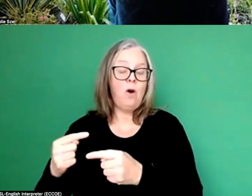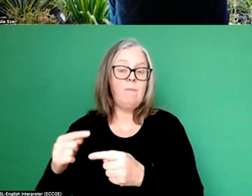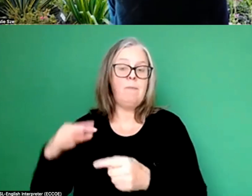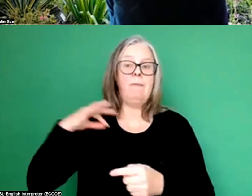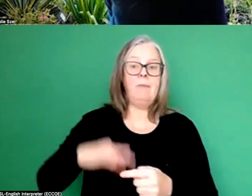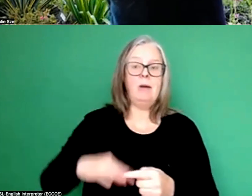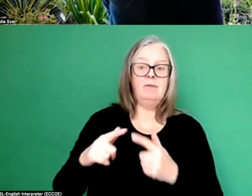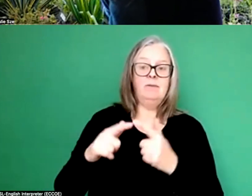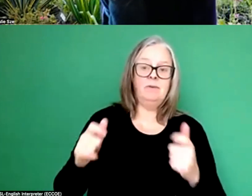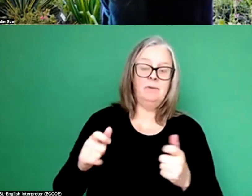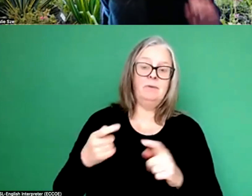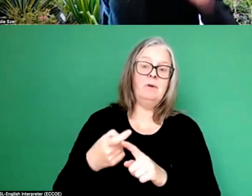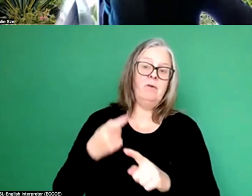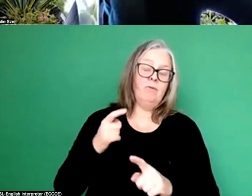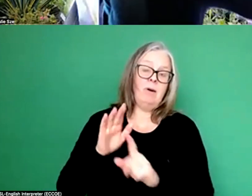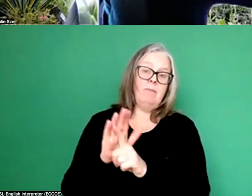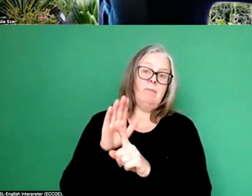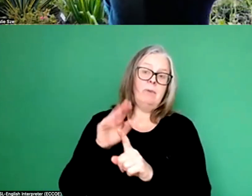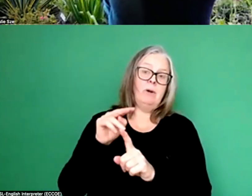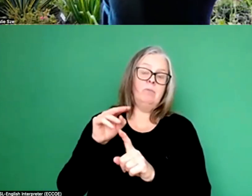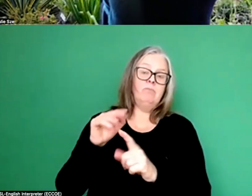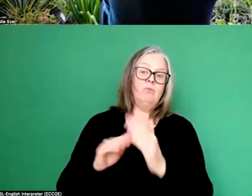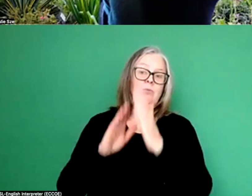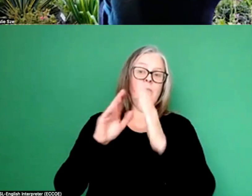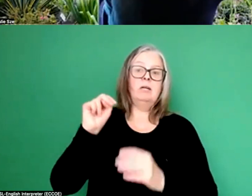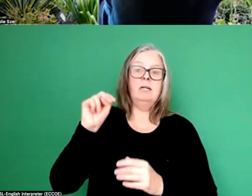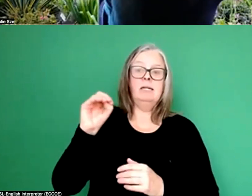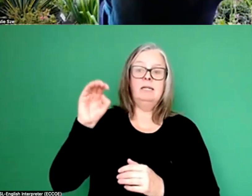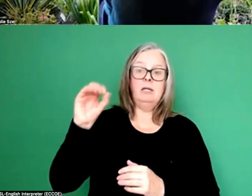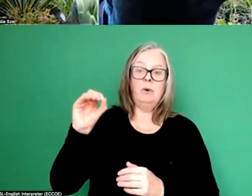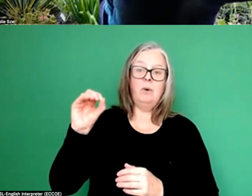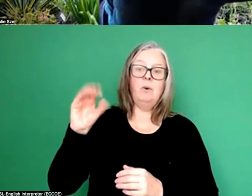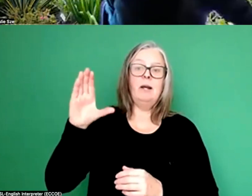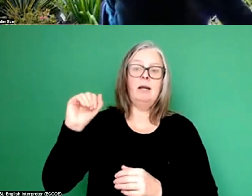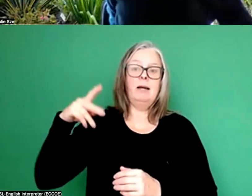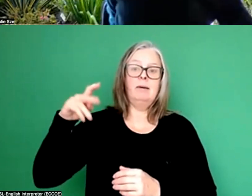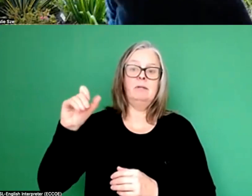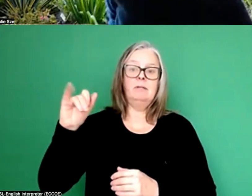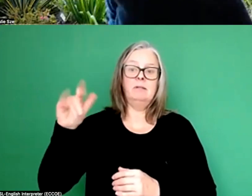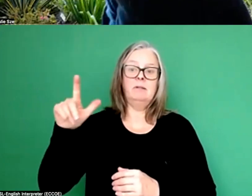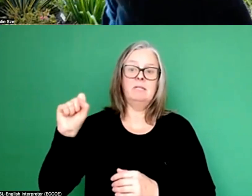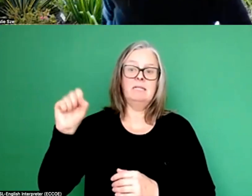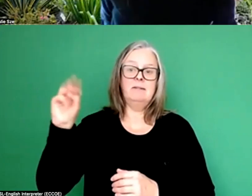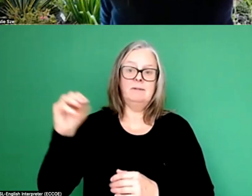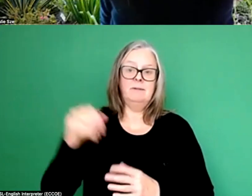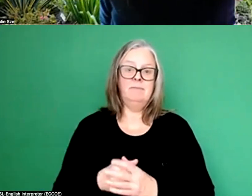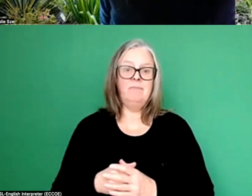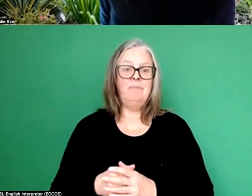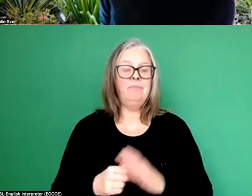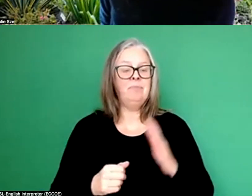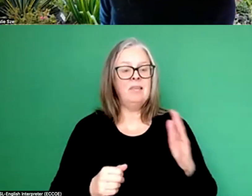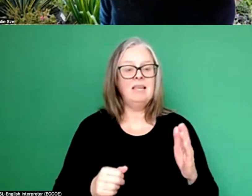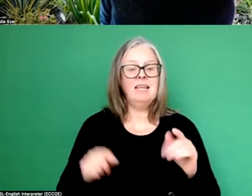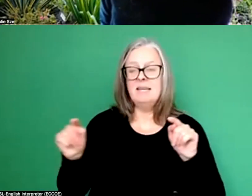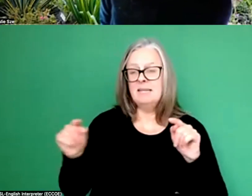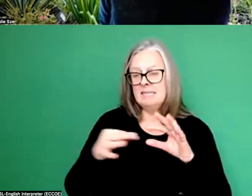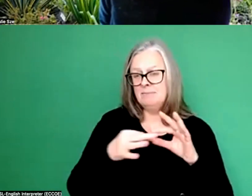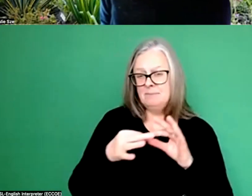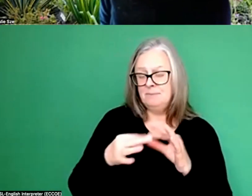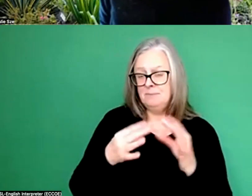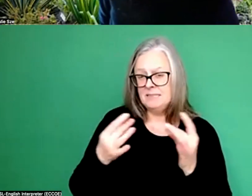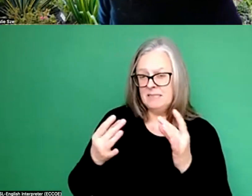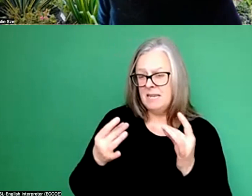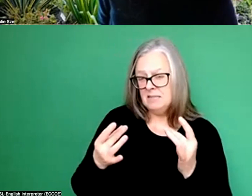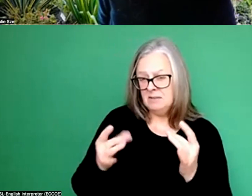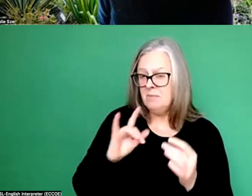us with, if that's the future that we intend to sort of. It's, it's not, it's it a tension though? I mean, don't all movements have